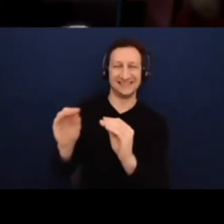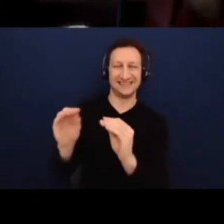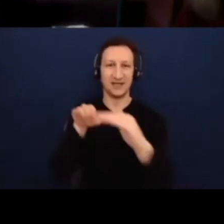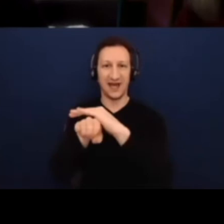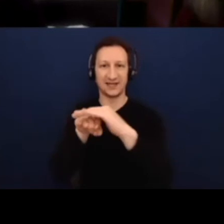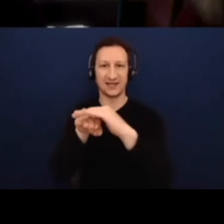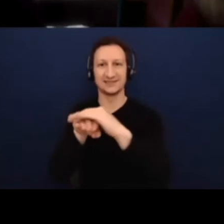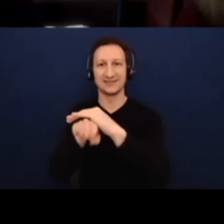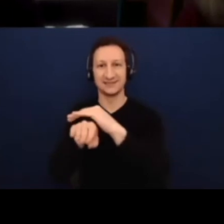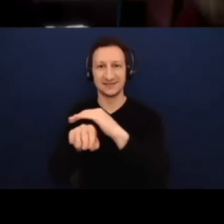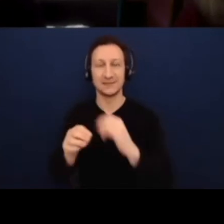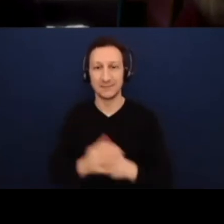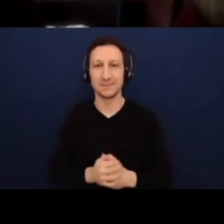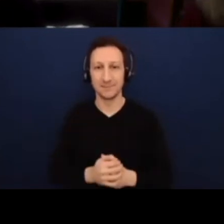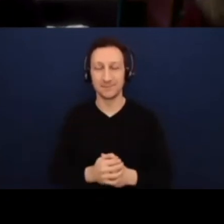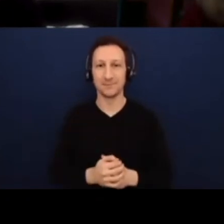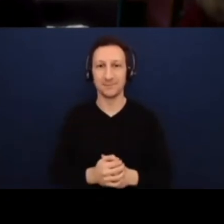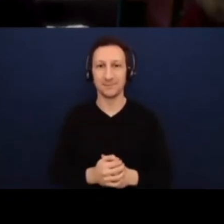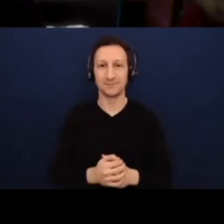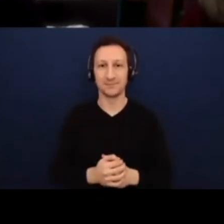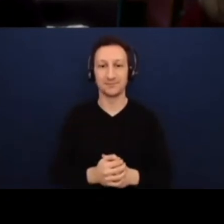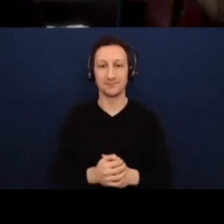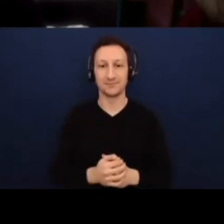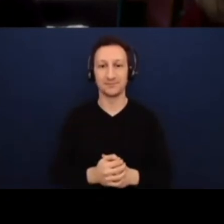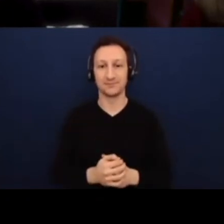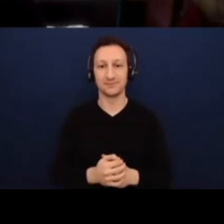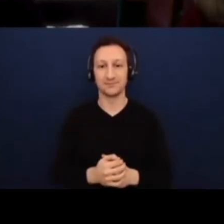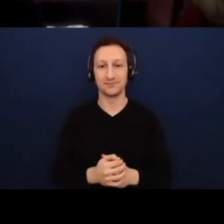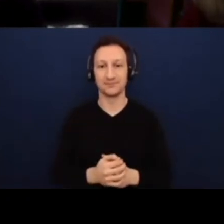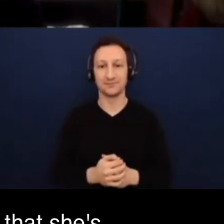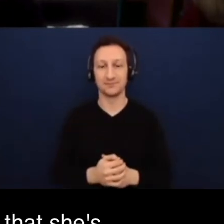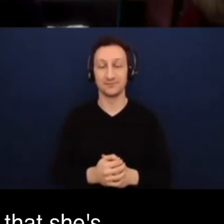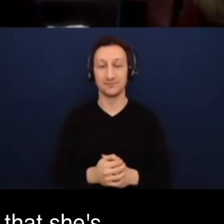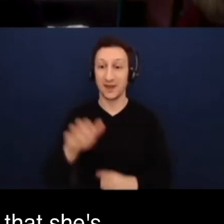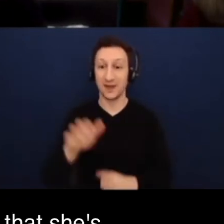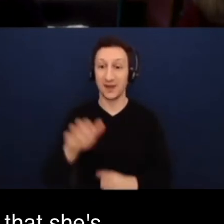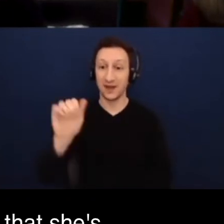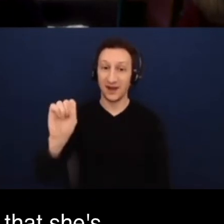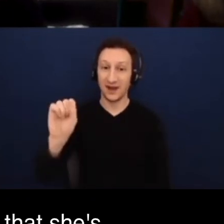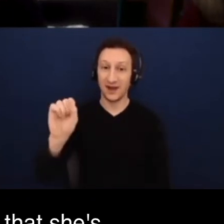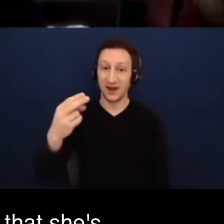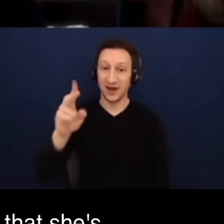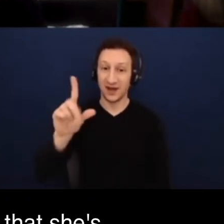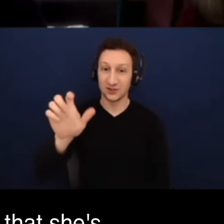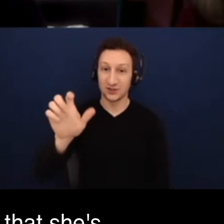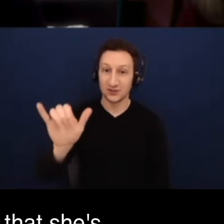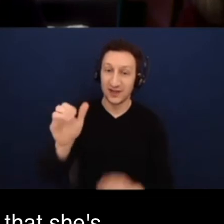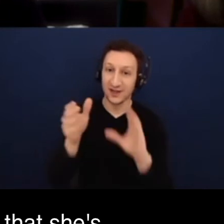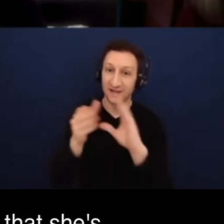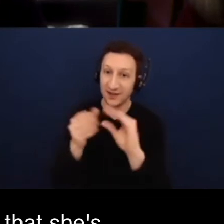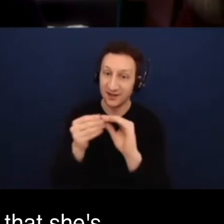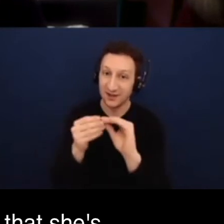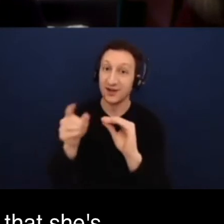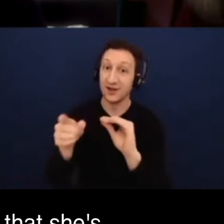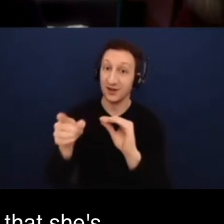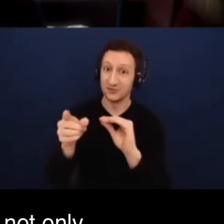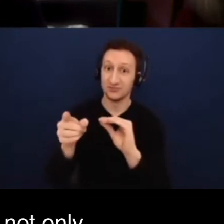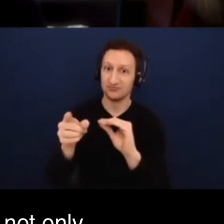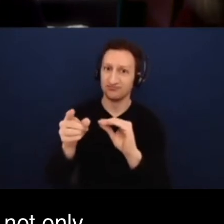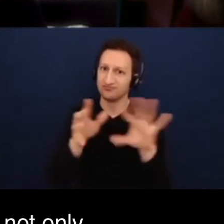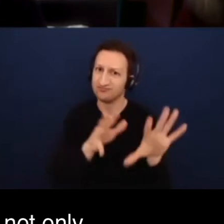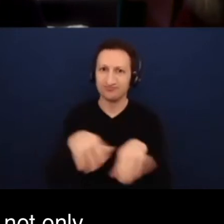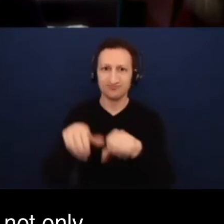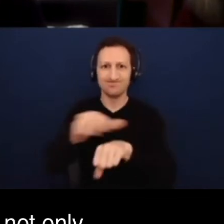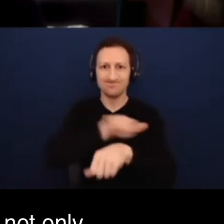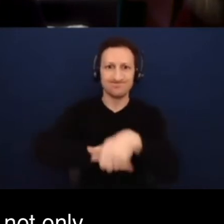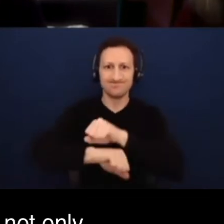accessible. I was so happy to hear Ashley talk about the fact that she's become a real advocate,